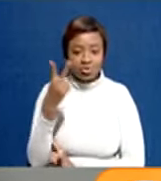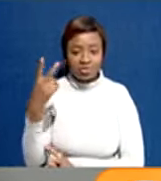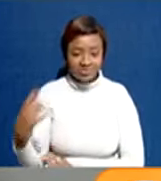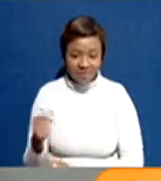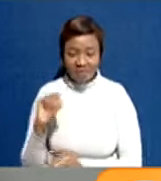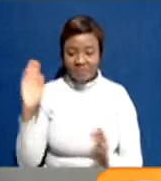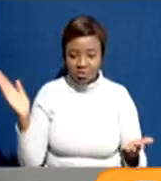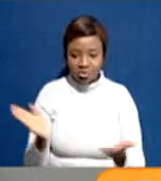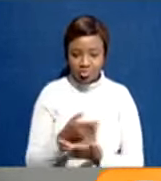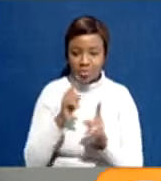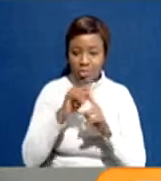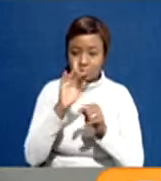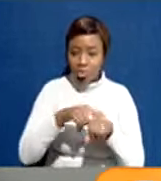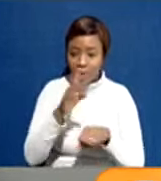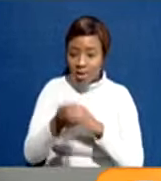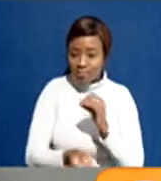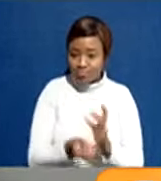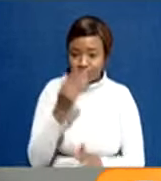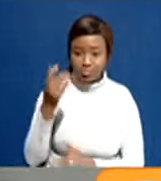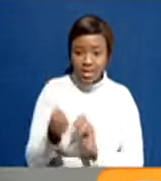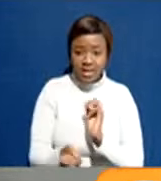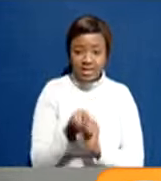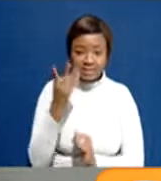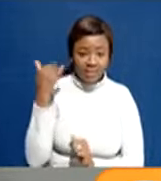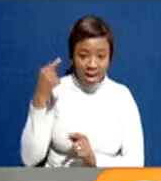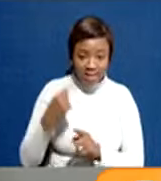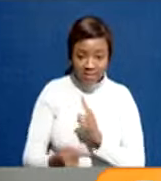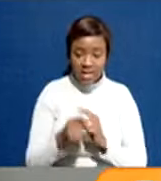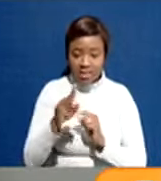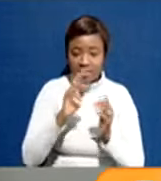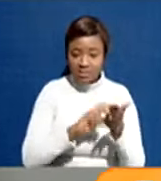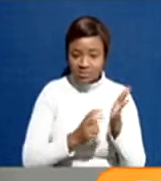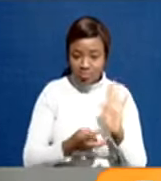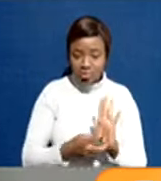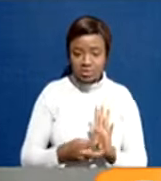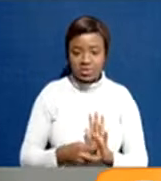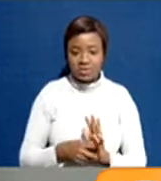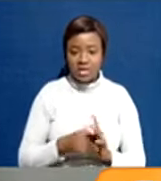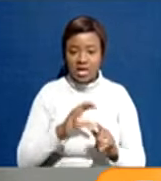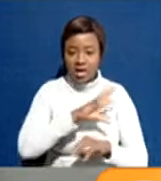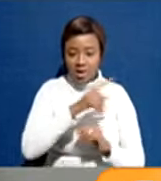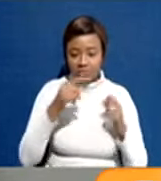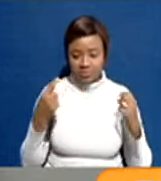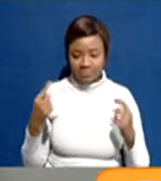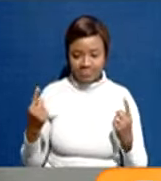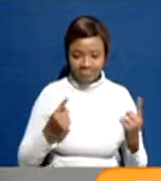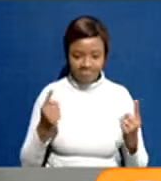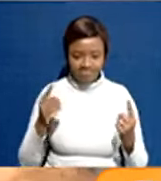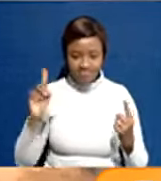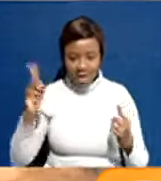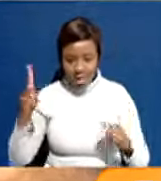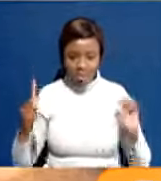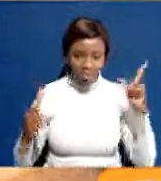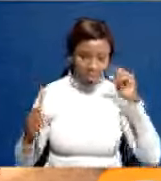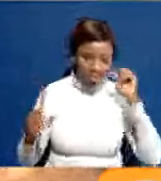inception in December last year in the two high-burden counties.